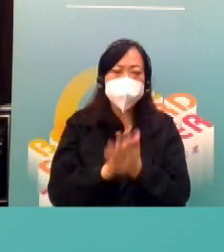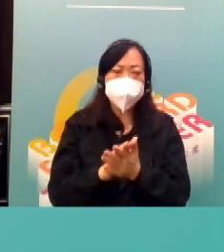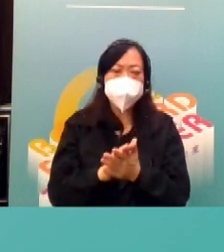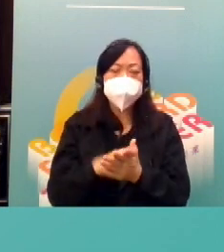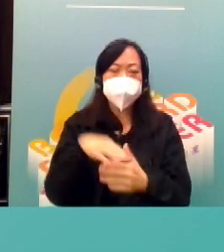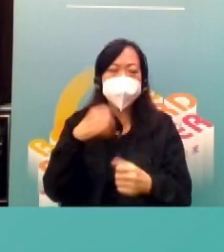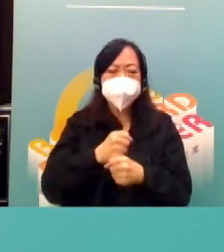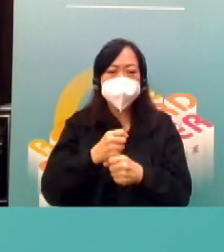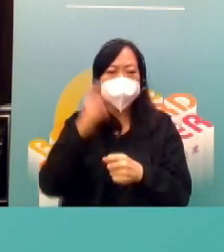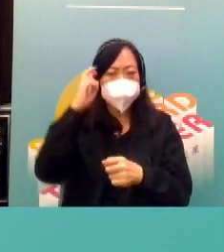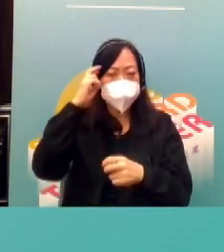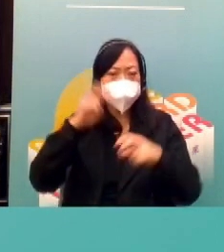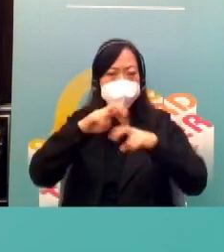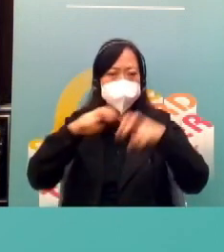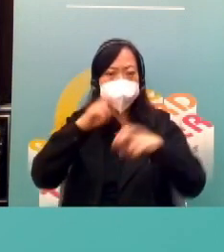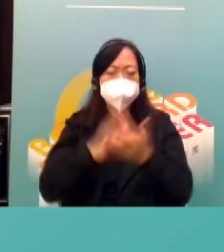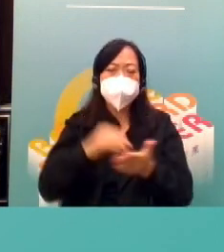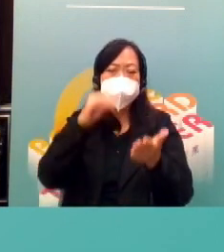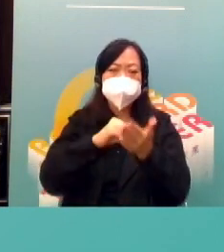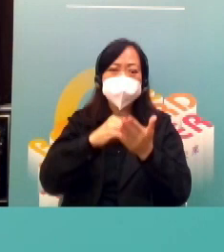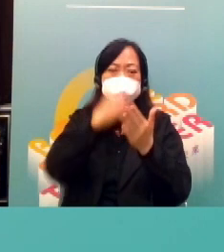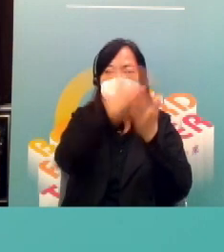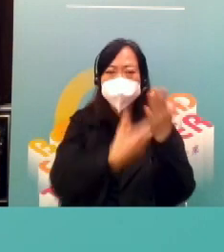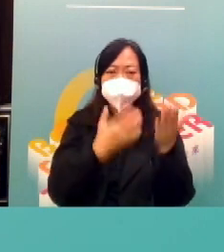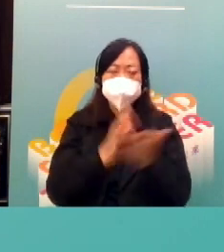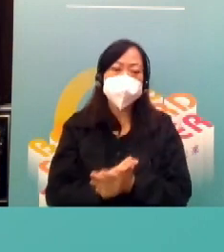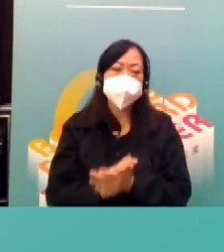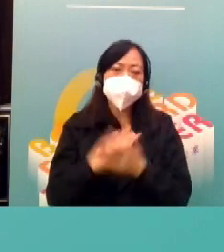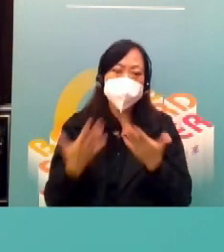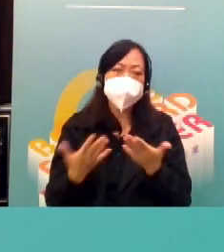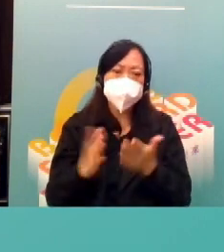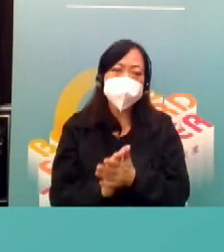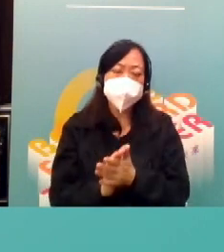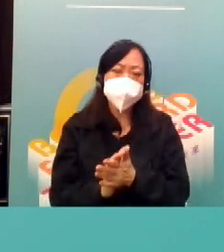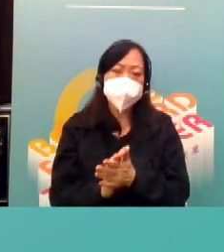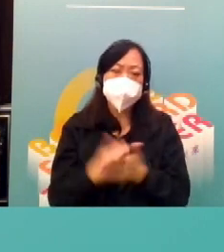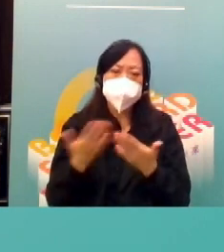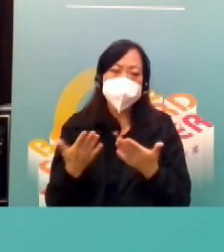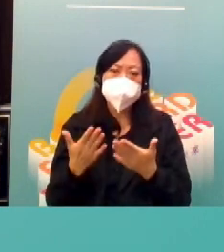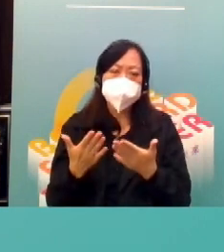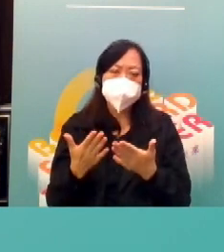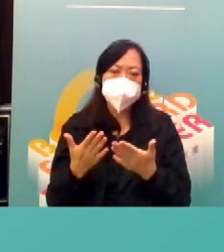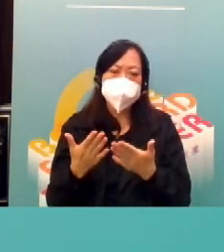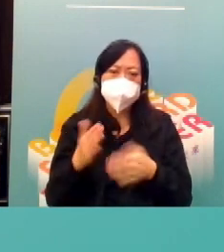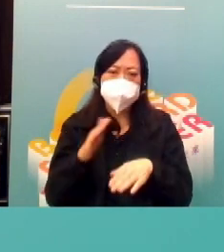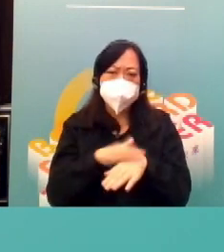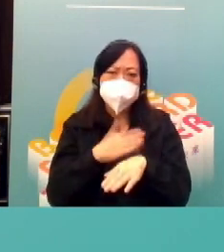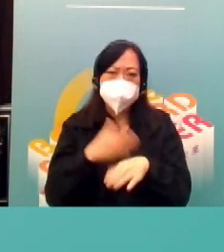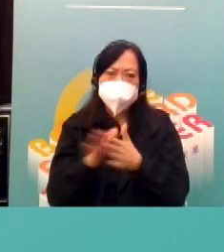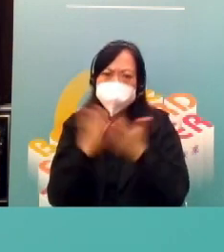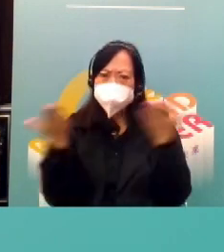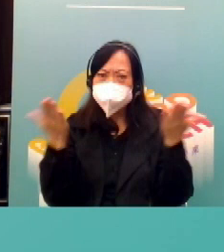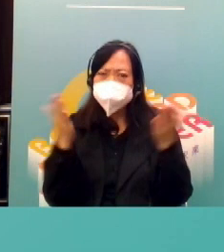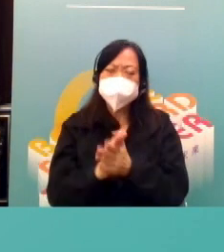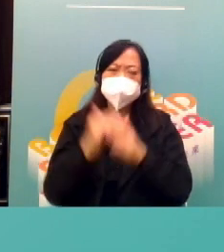we can move forward. And selfishly for me, when I'm advising governments on these agendas, I can do it from a baseline of kind of academic rigor